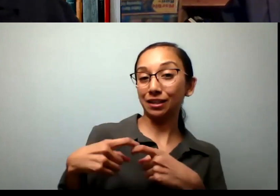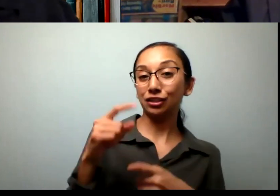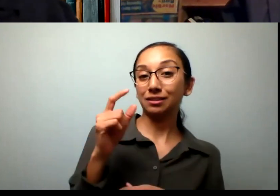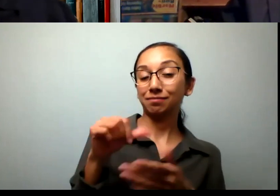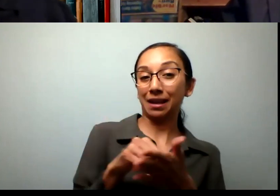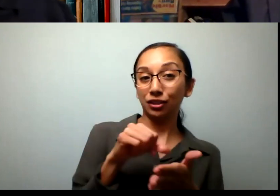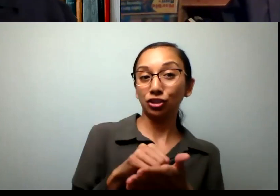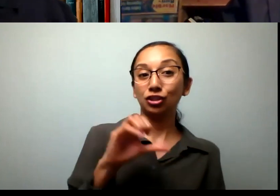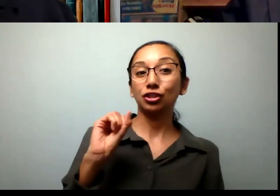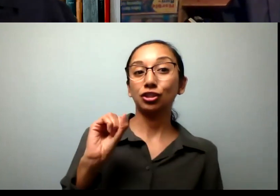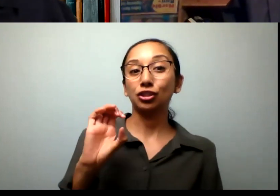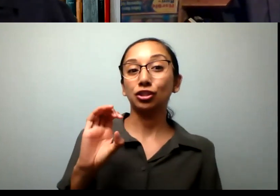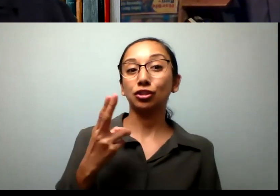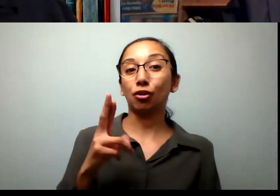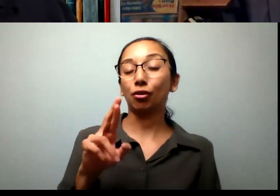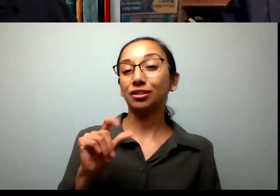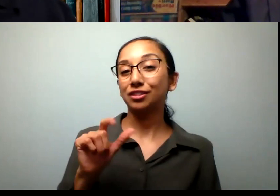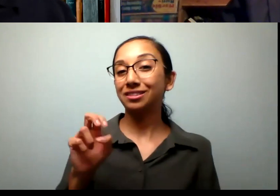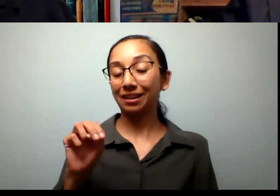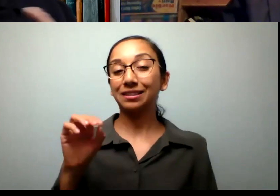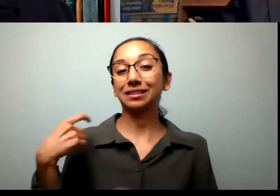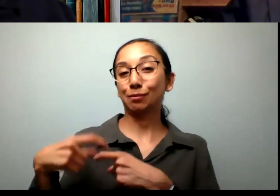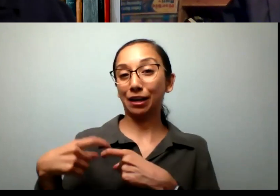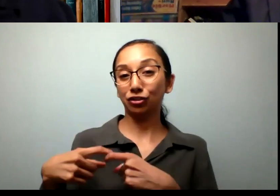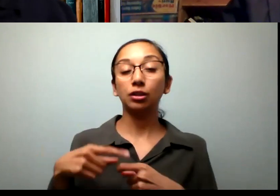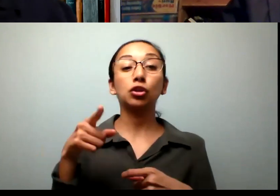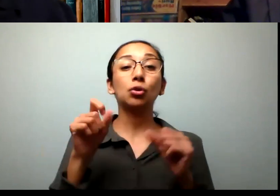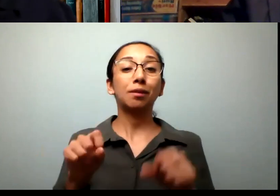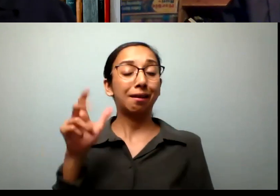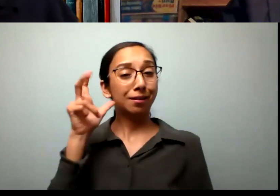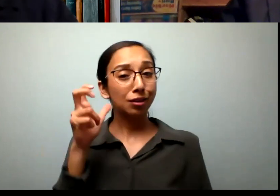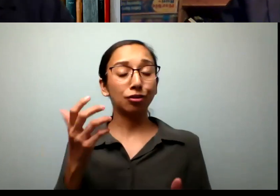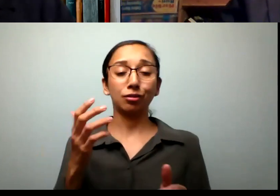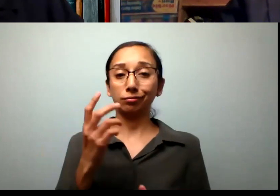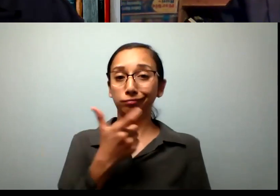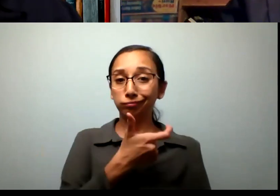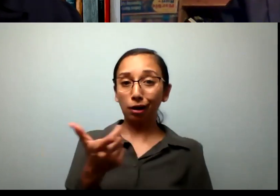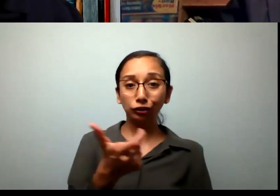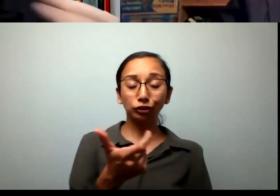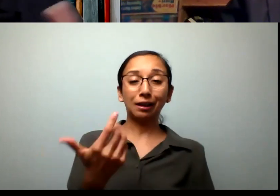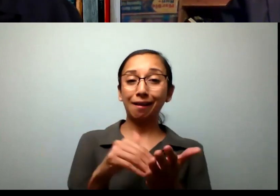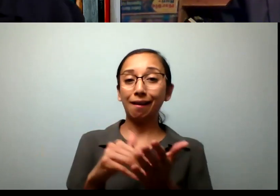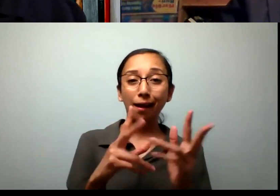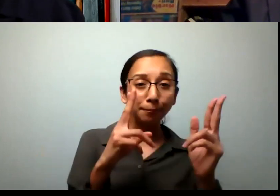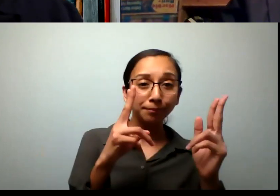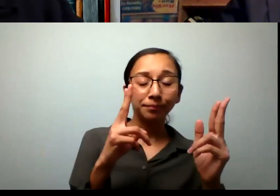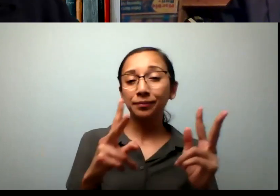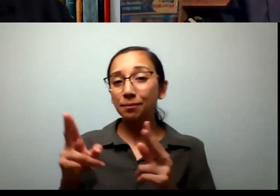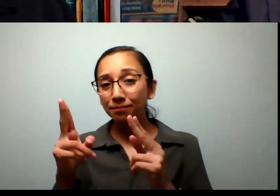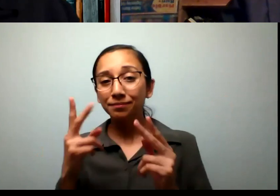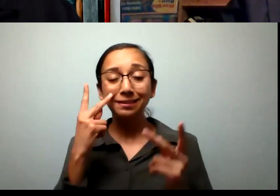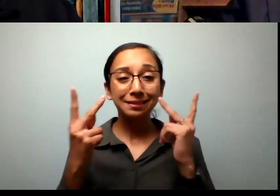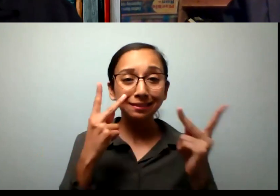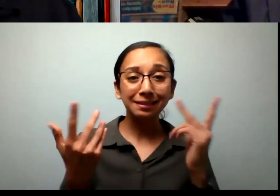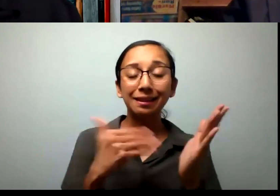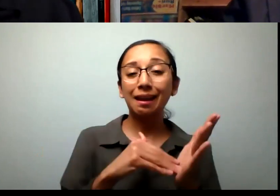en Español. Just so you know, you can play these over and over again, speed them up, slow them down, listen to those questions, and read